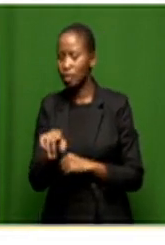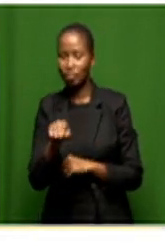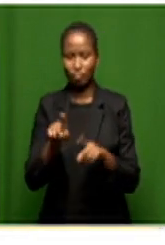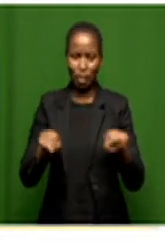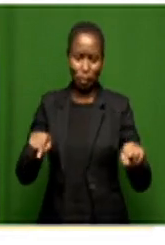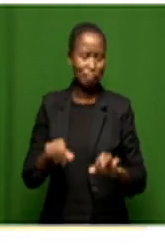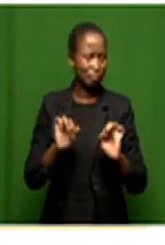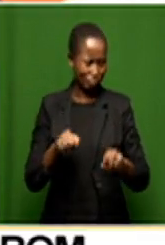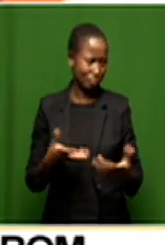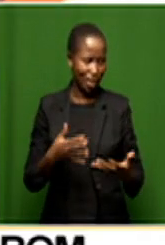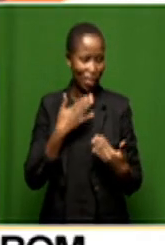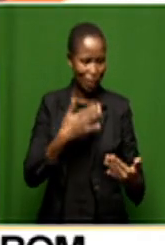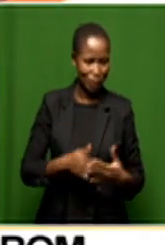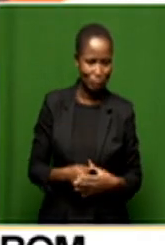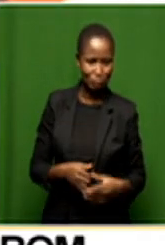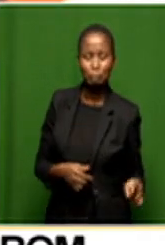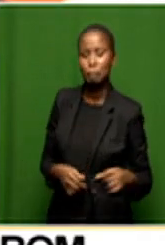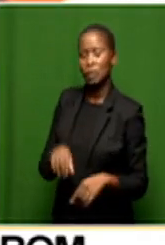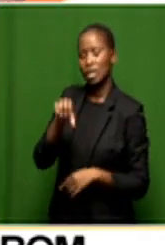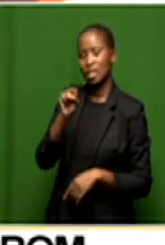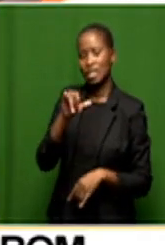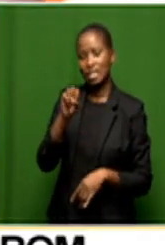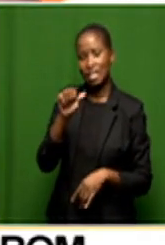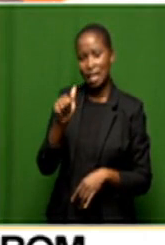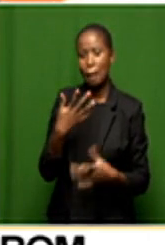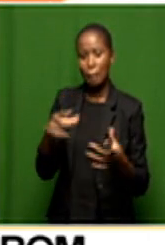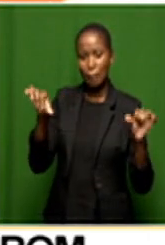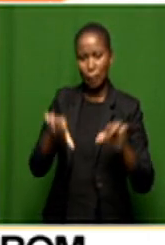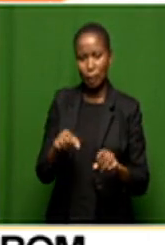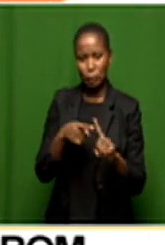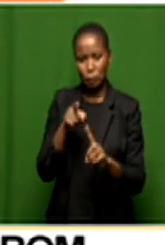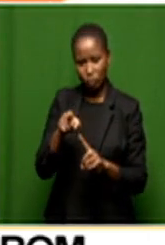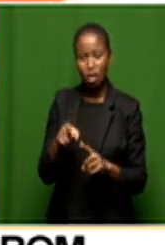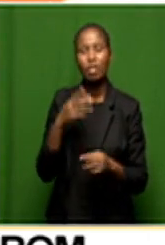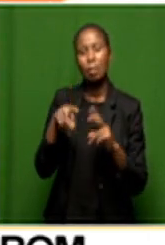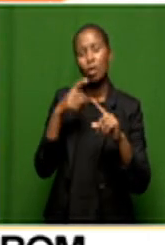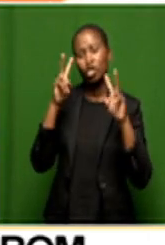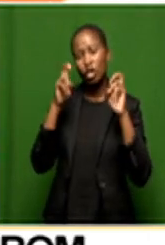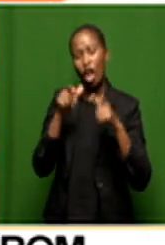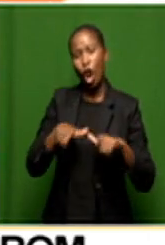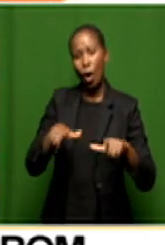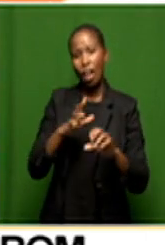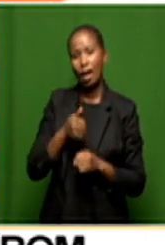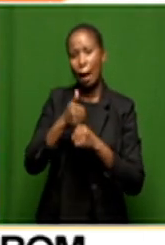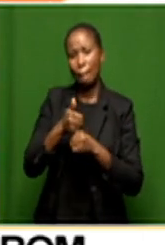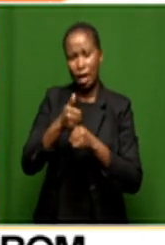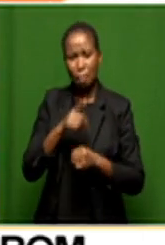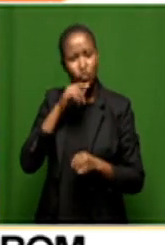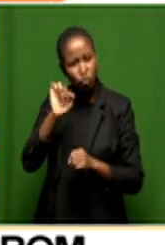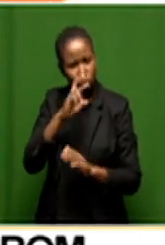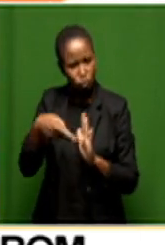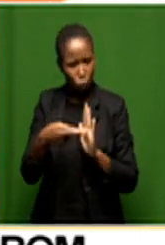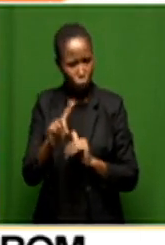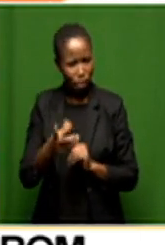thank you so much. And Sisa, just bringing it back to you, speaking of these local campaigns, what will be your role